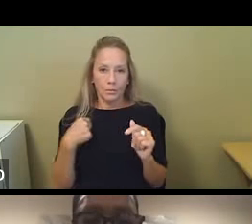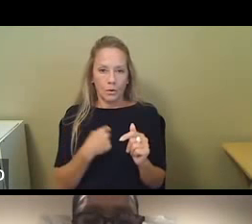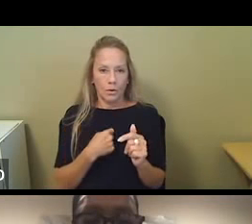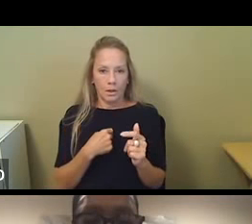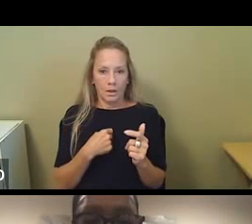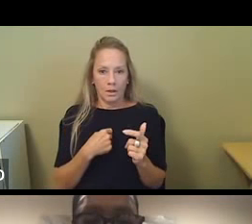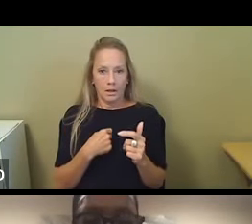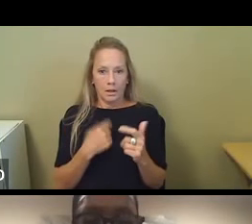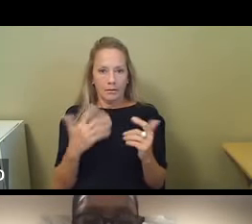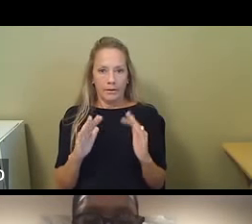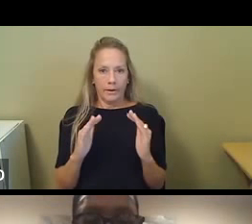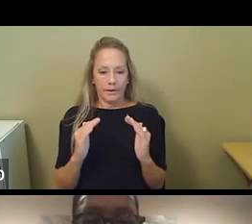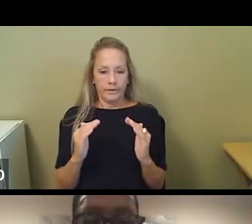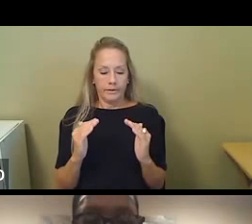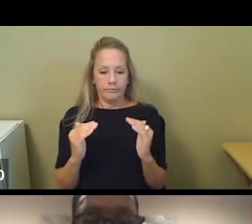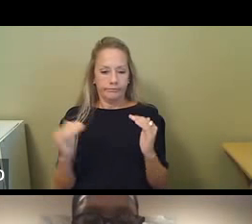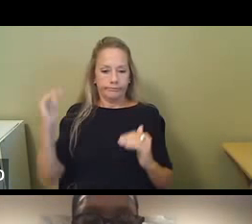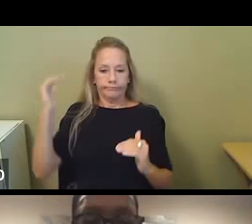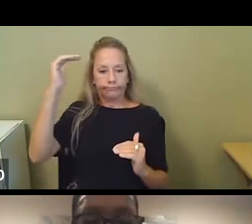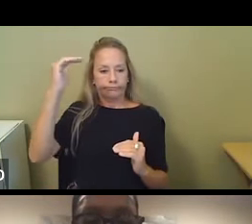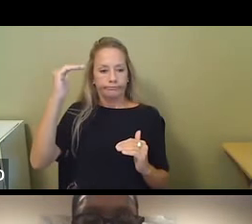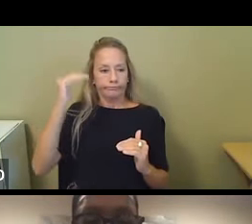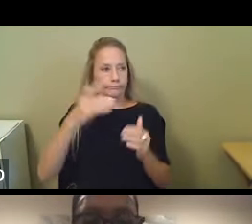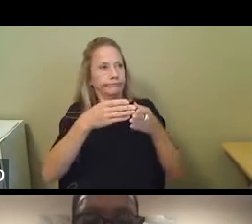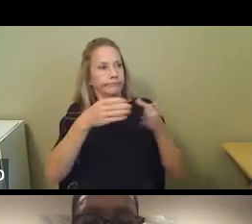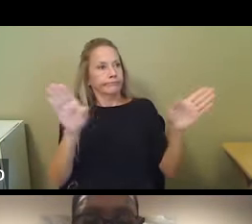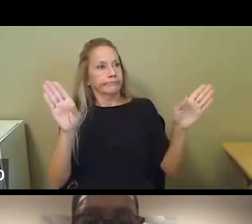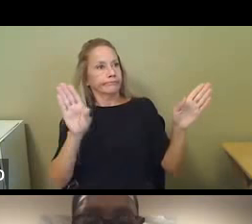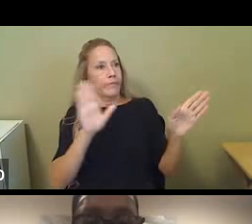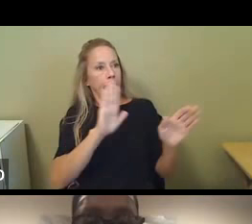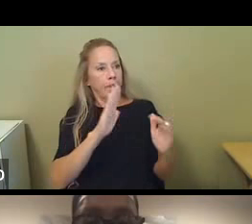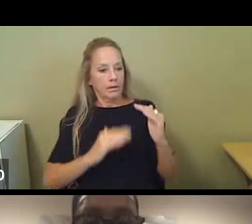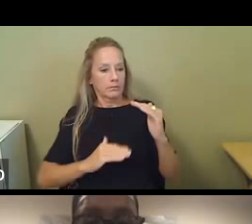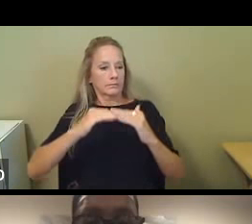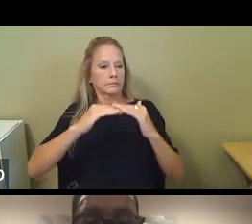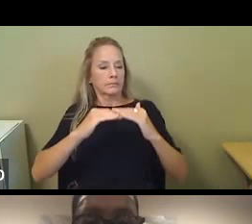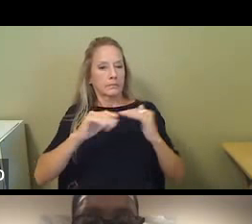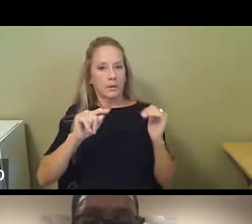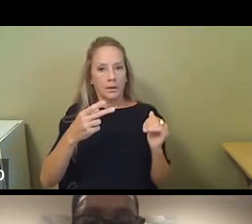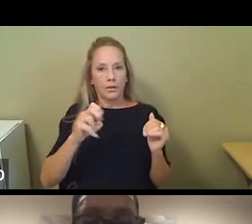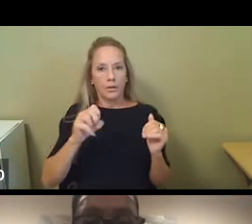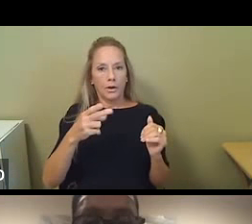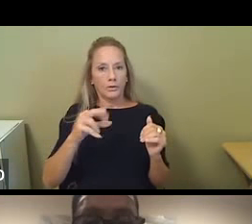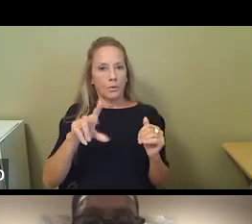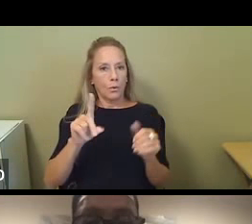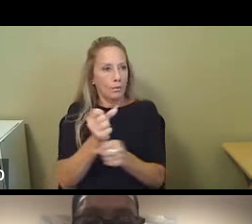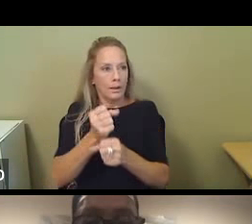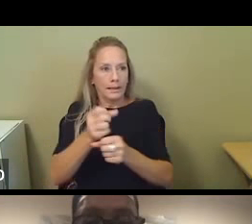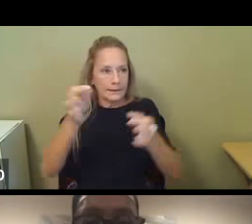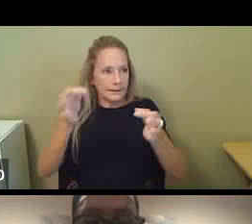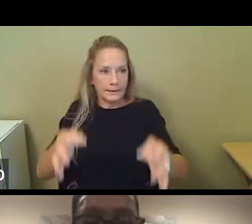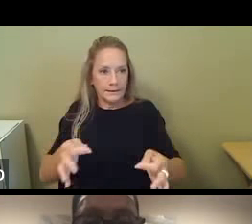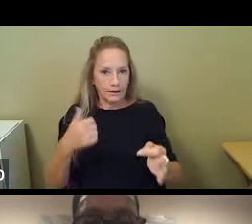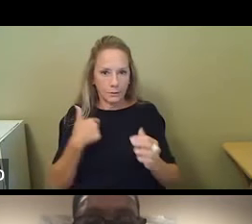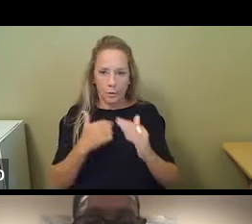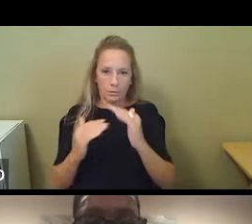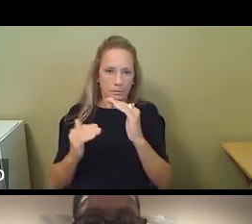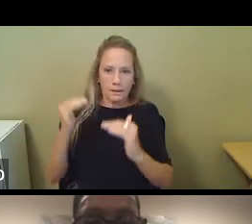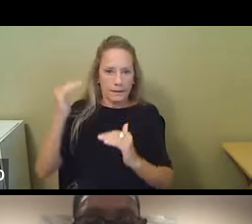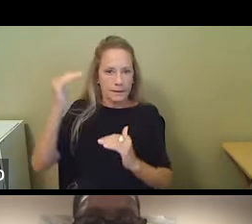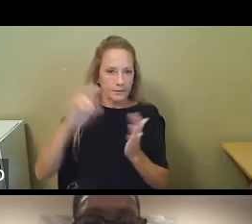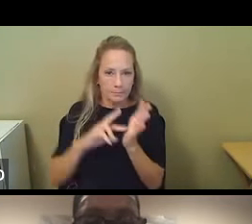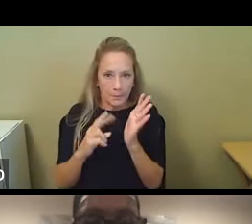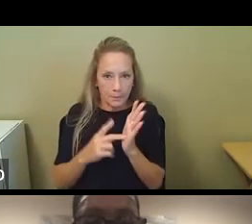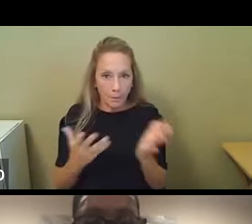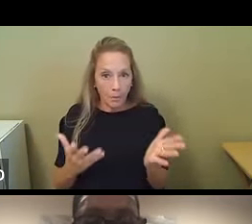any of the published thresholds to make any decisions tonight. And so really the idea